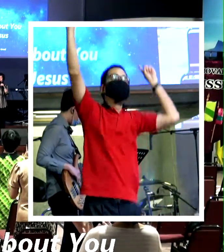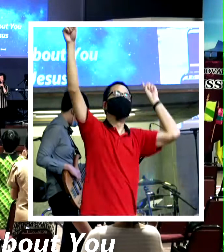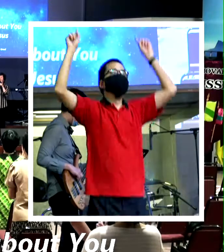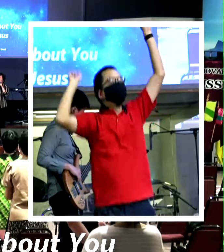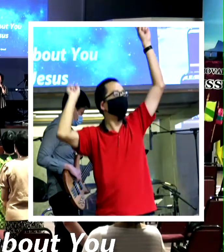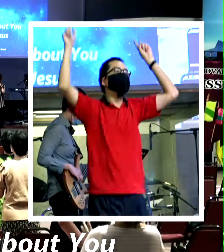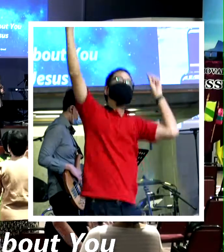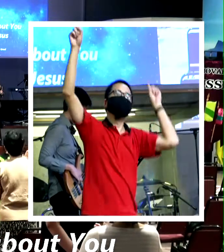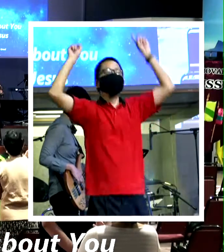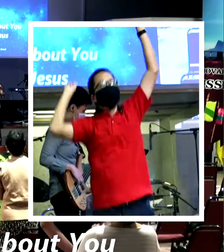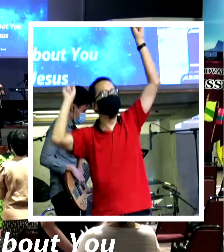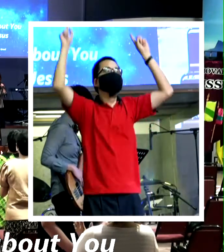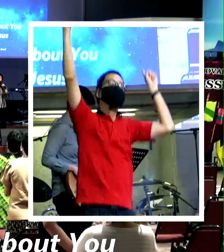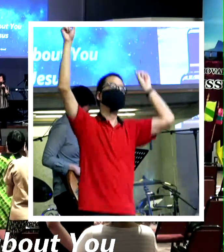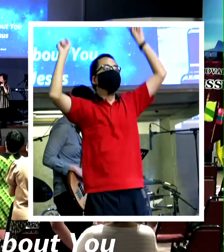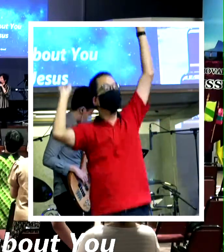It's all about you.